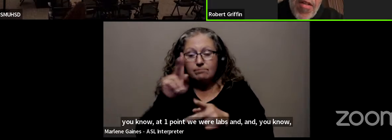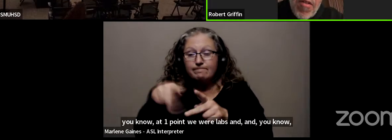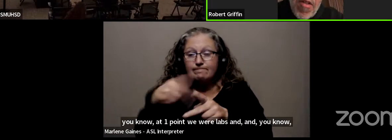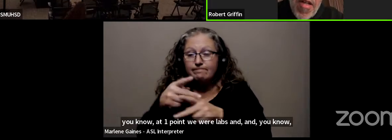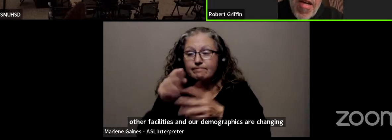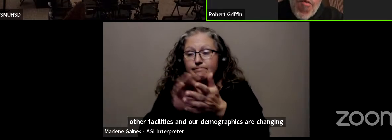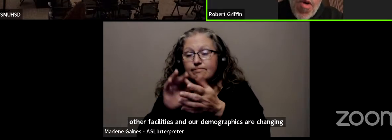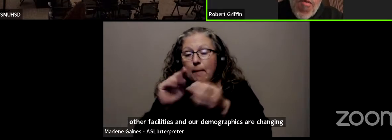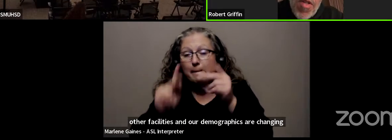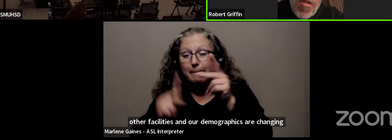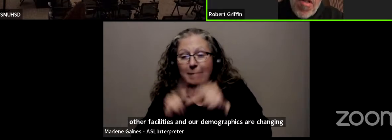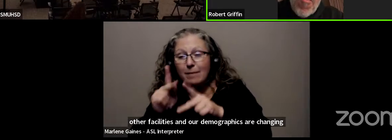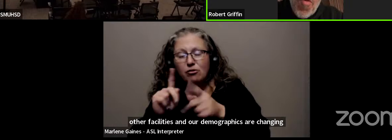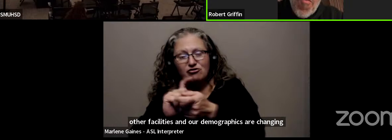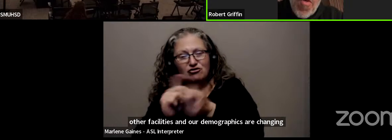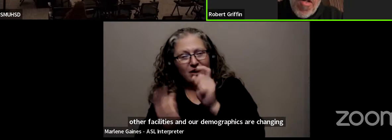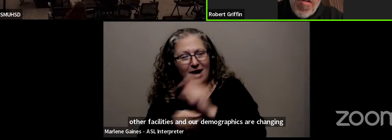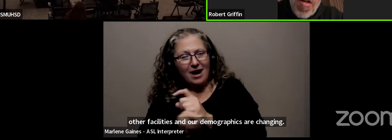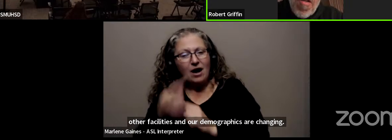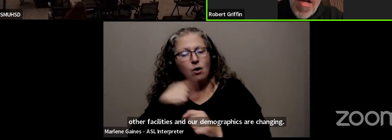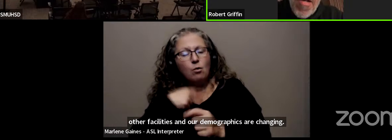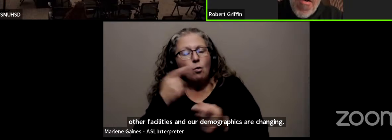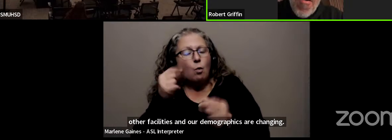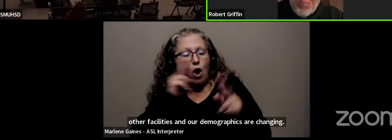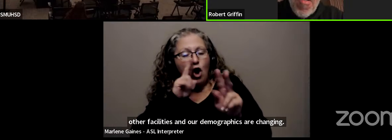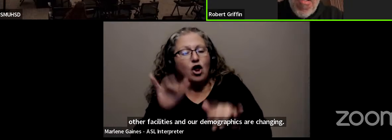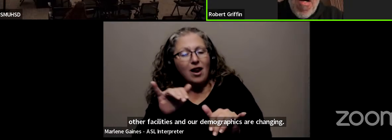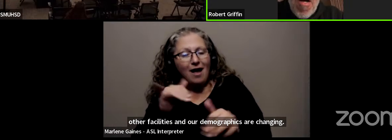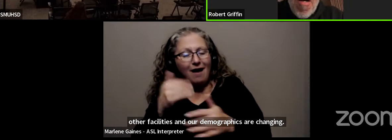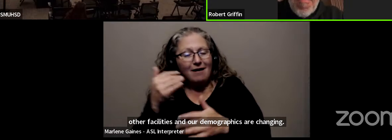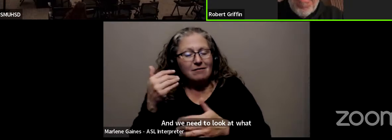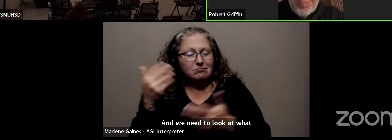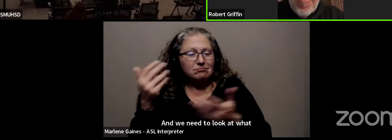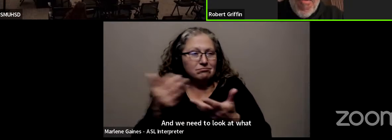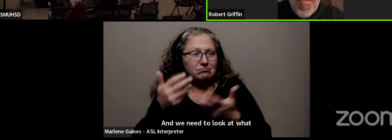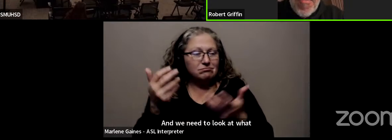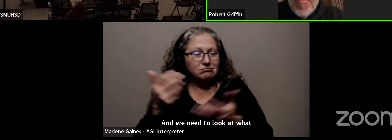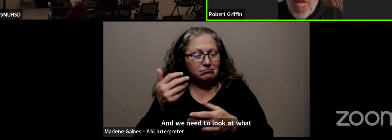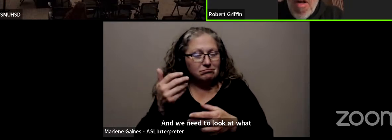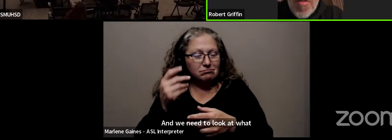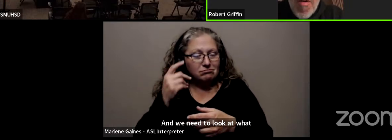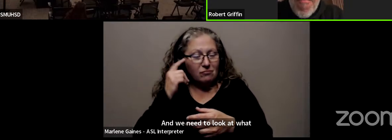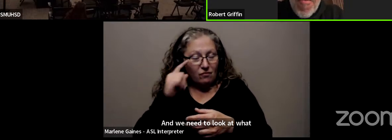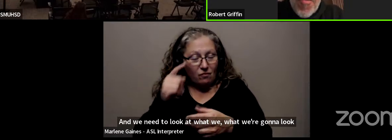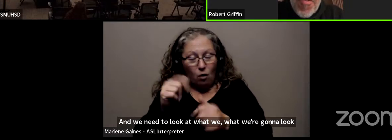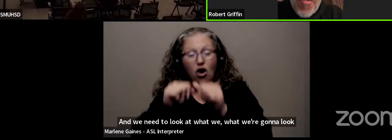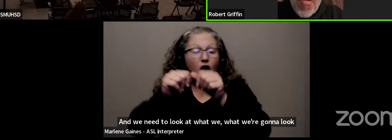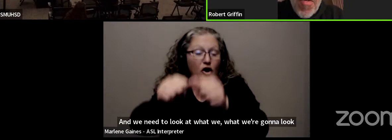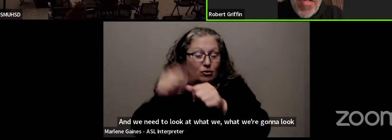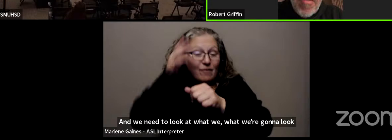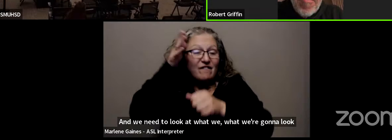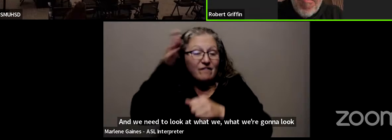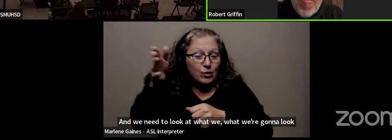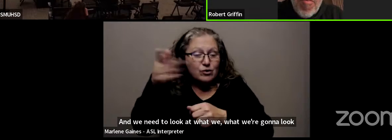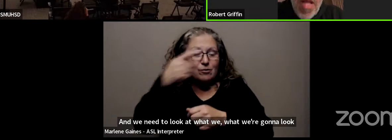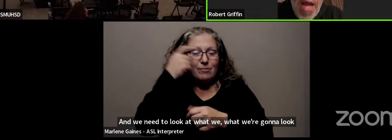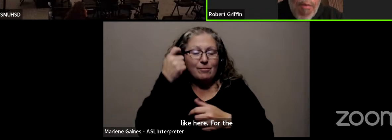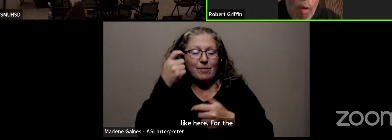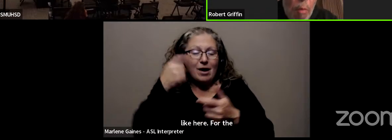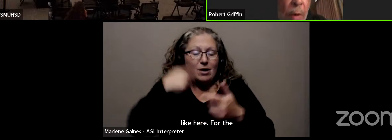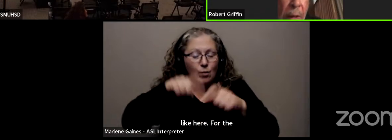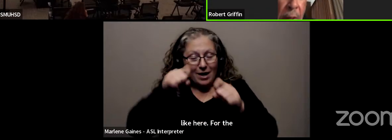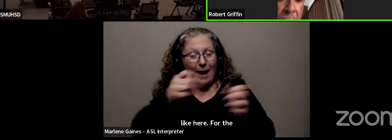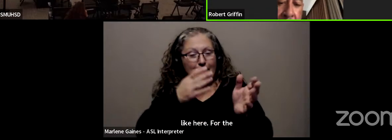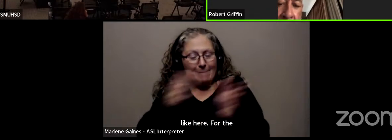And we need to look at what we're going to look like here for the long-term future, so we can